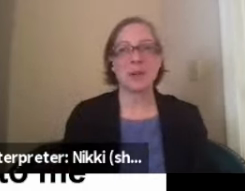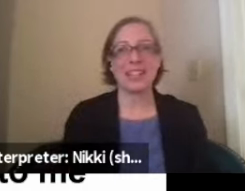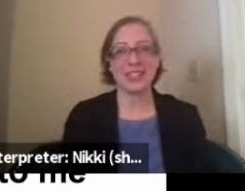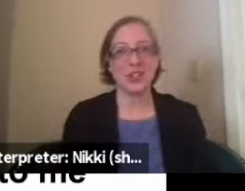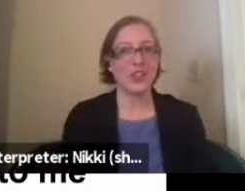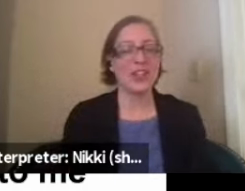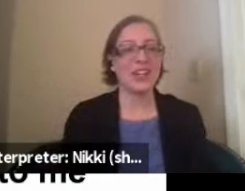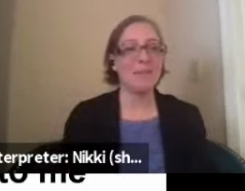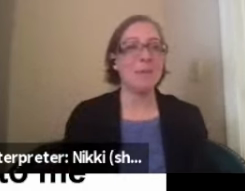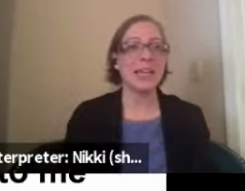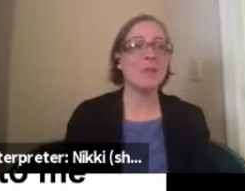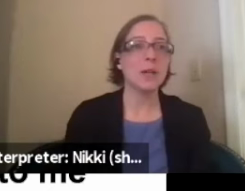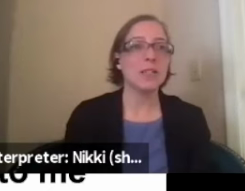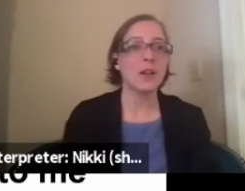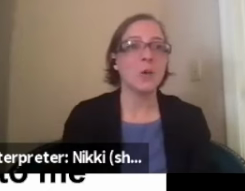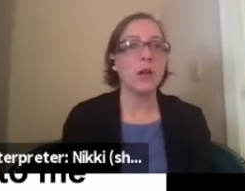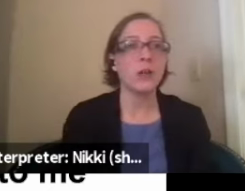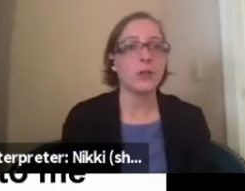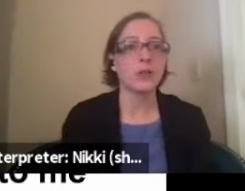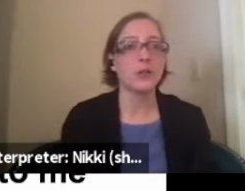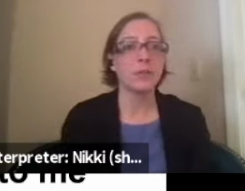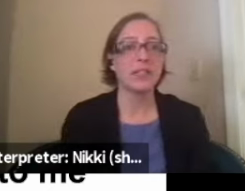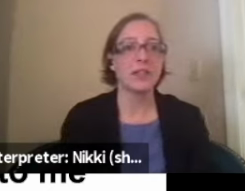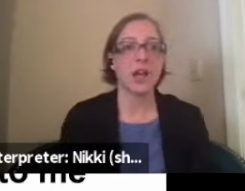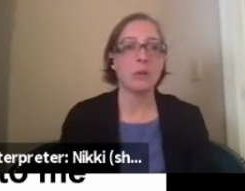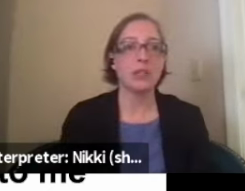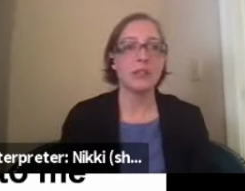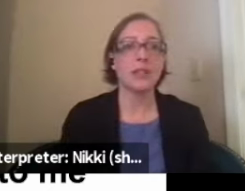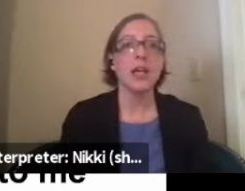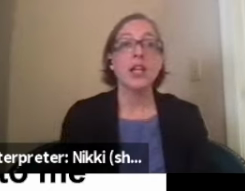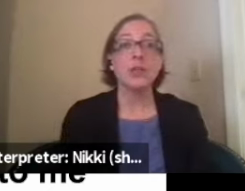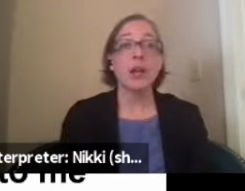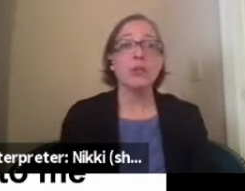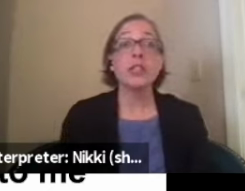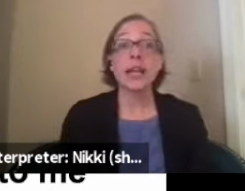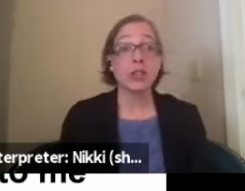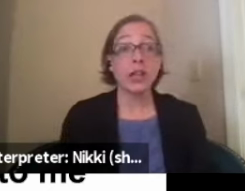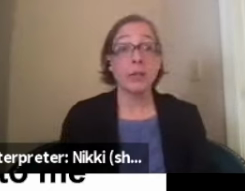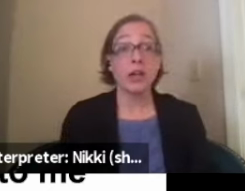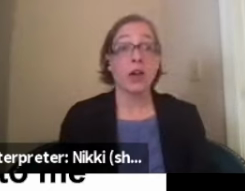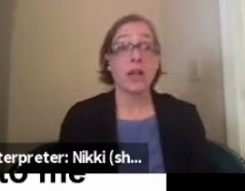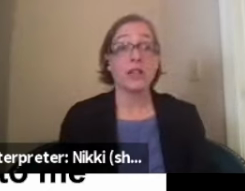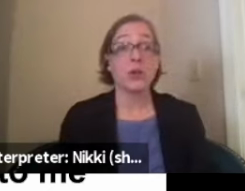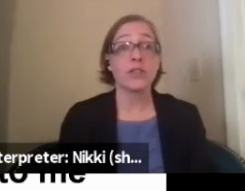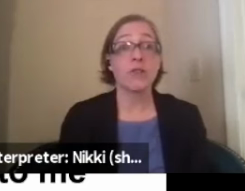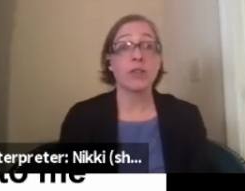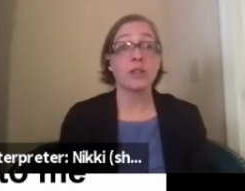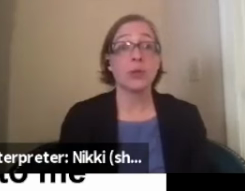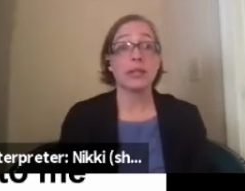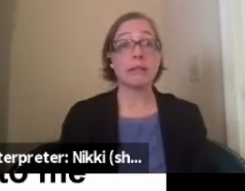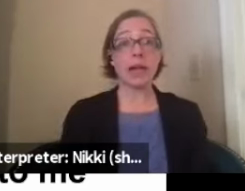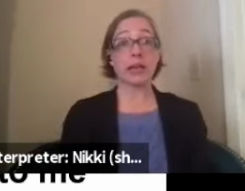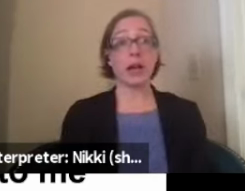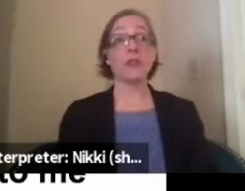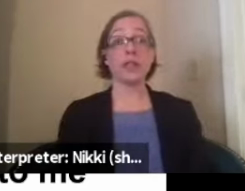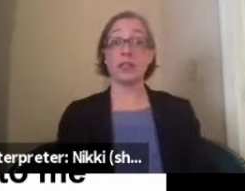nurse practitioner, the NP, was the one who introduced me to those options. She educated me on all that sort of stuff,